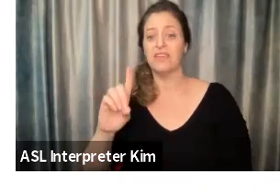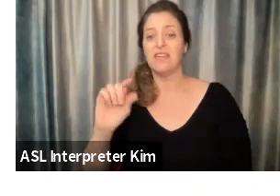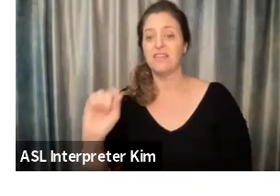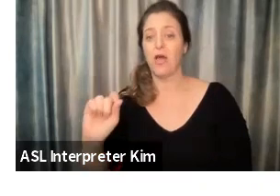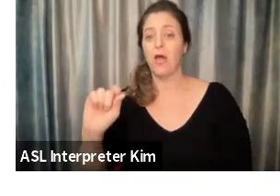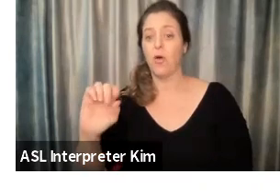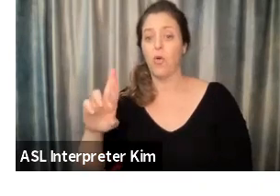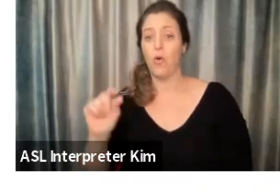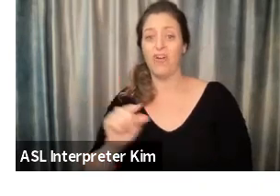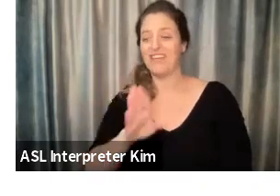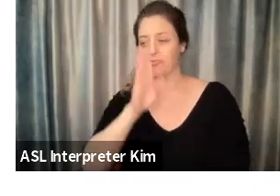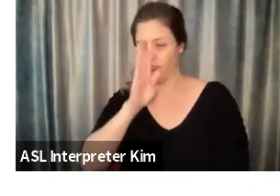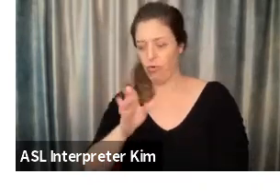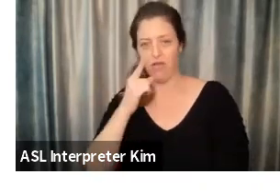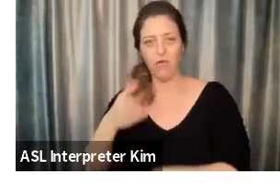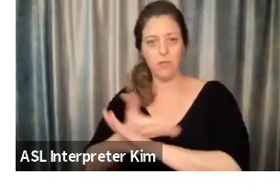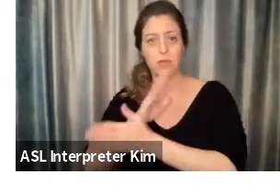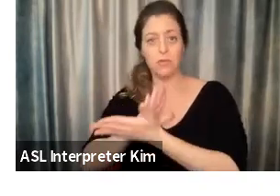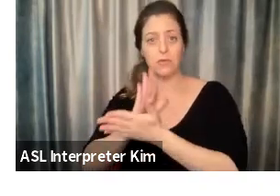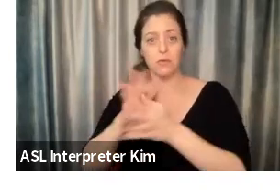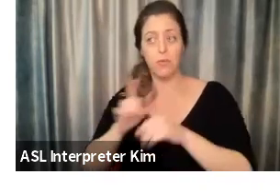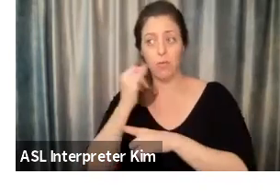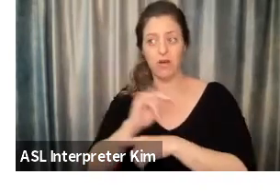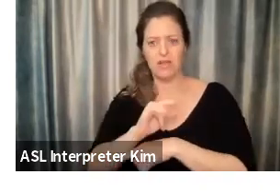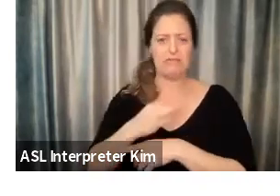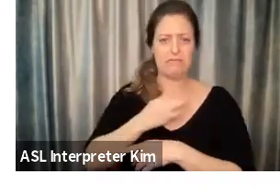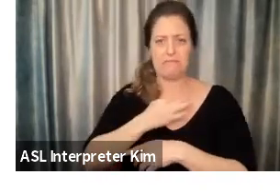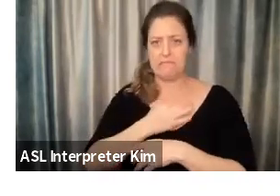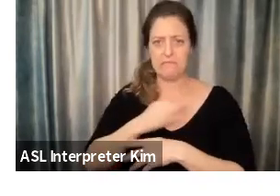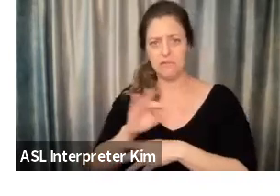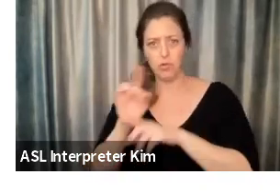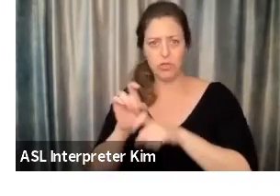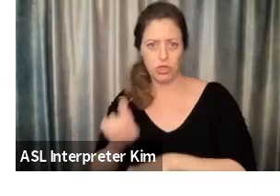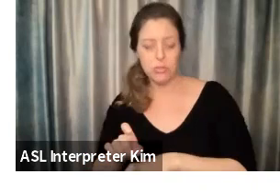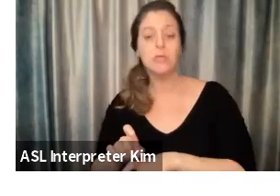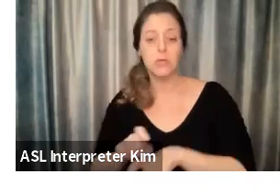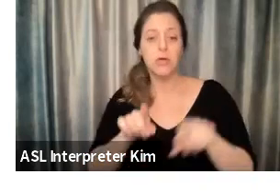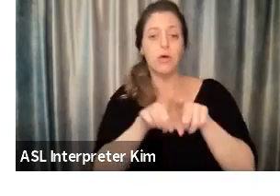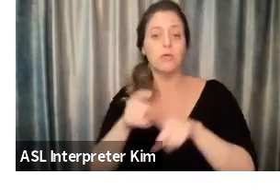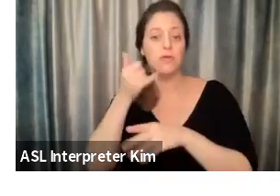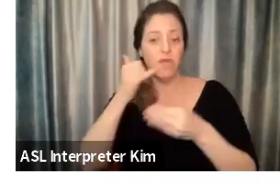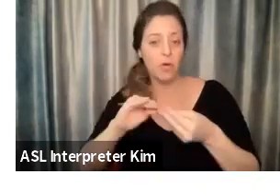to the preschool department if you have questions. And then the contact number would be